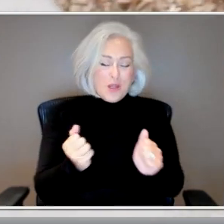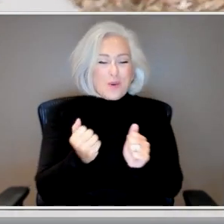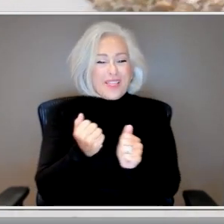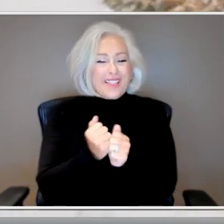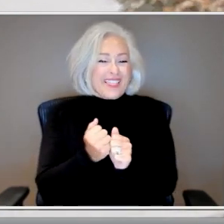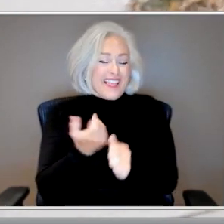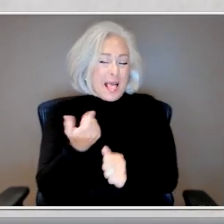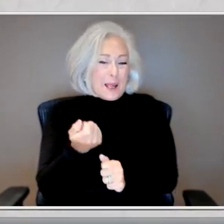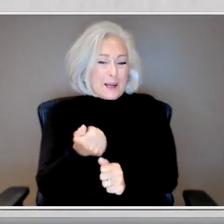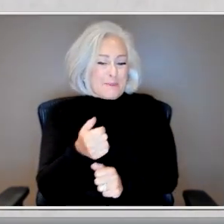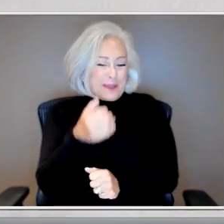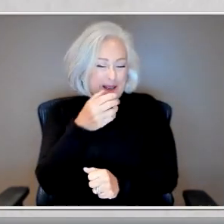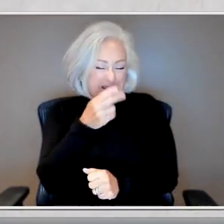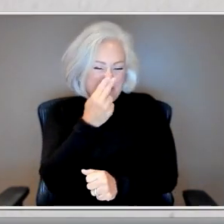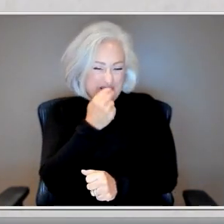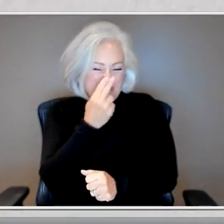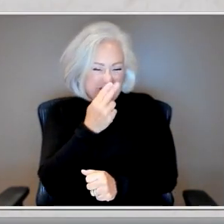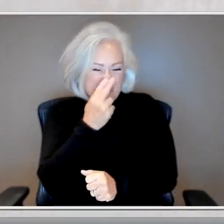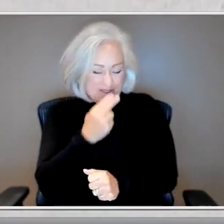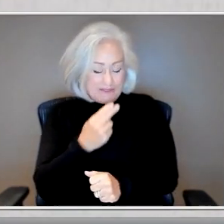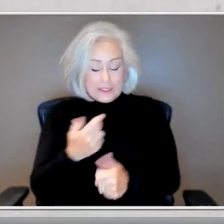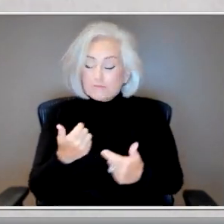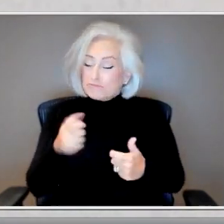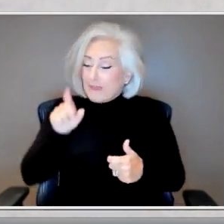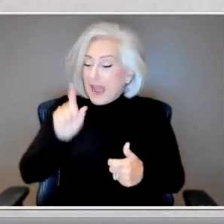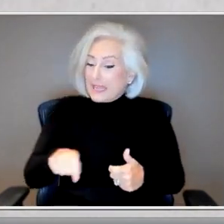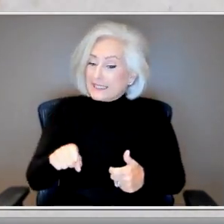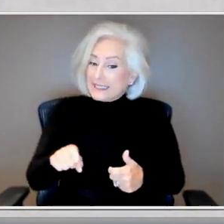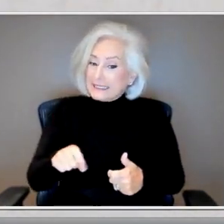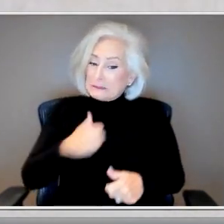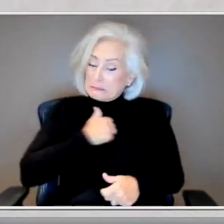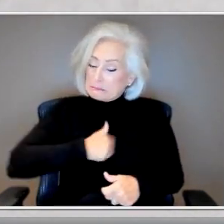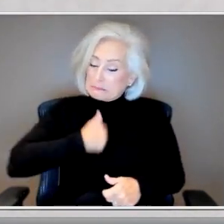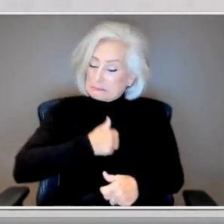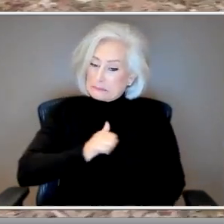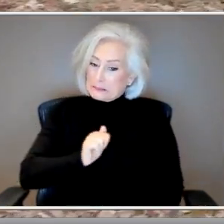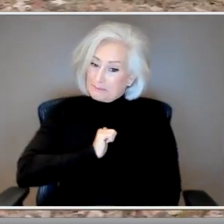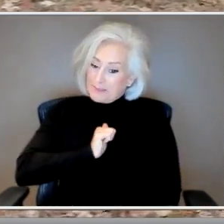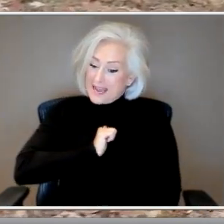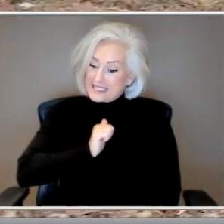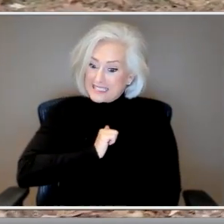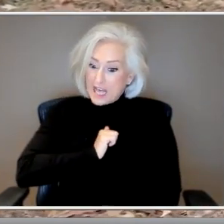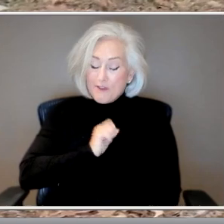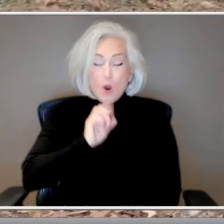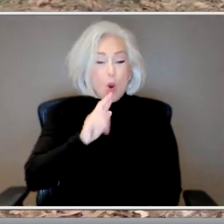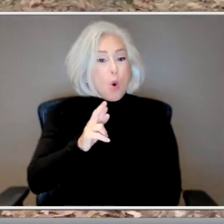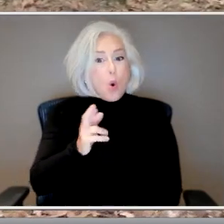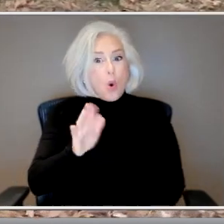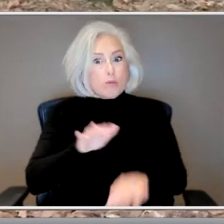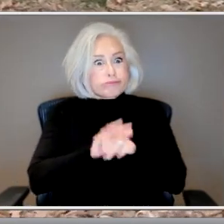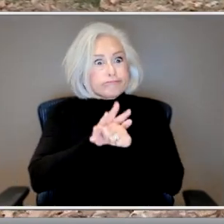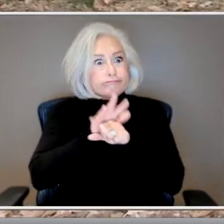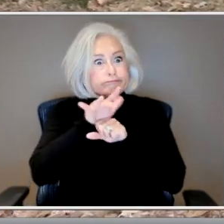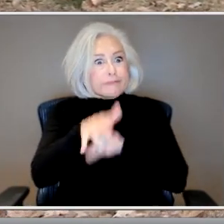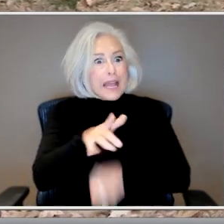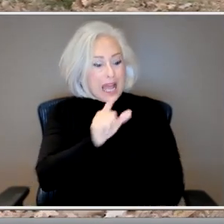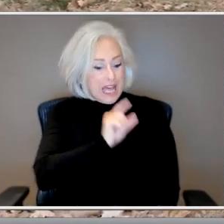or I can have enough guilt that drive me crazy and give me a heart attack anyway. At the minimum, a fever blister.